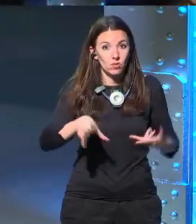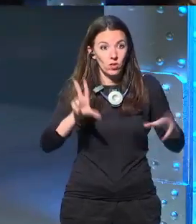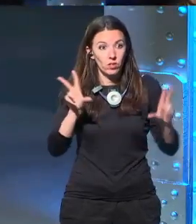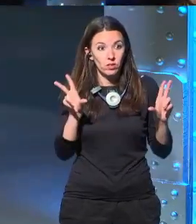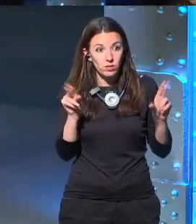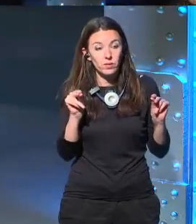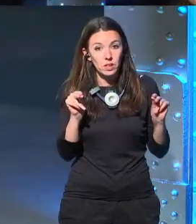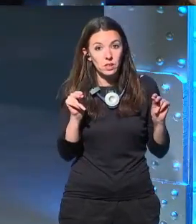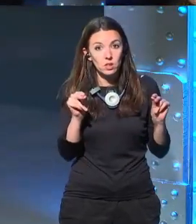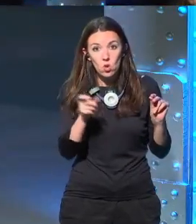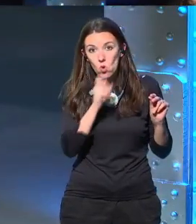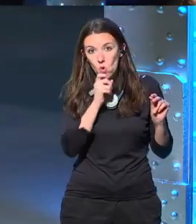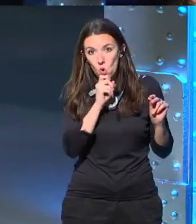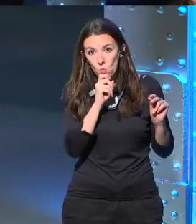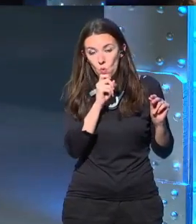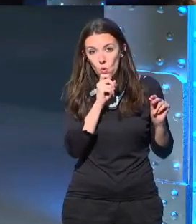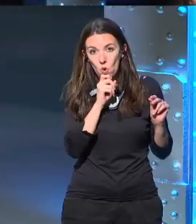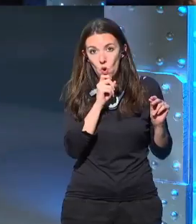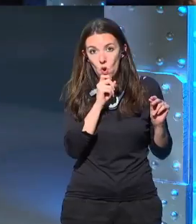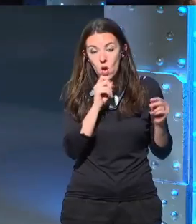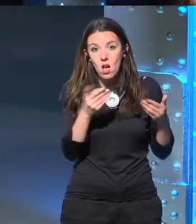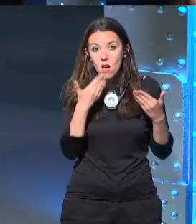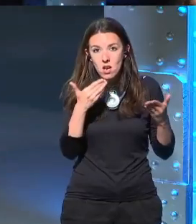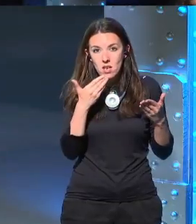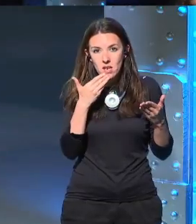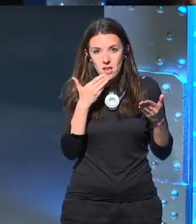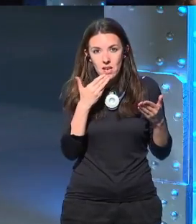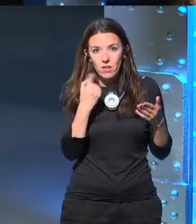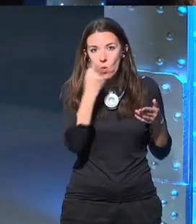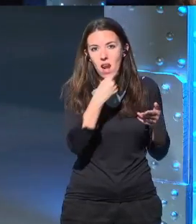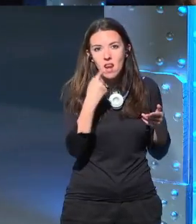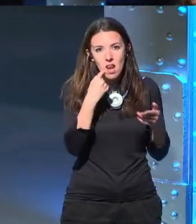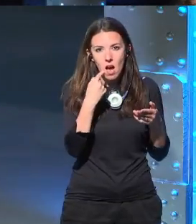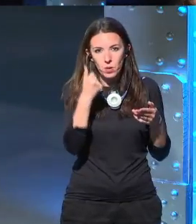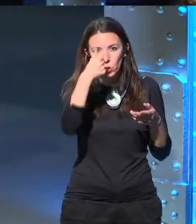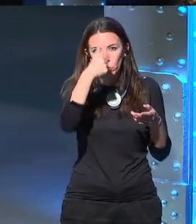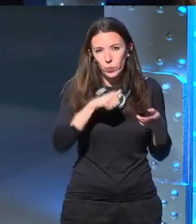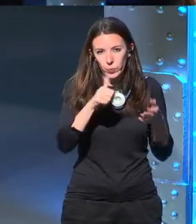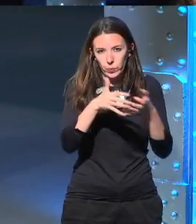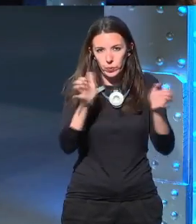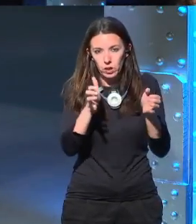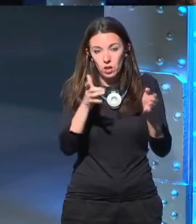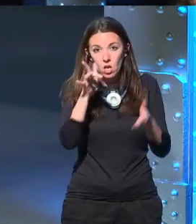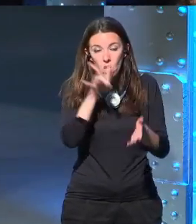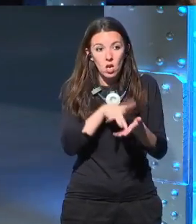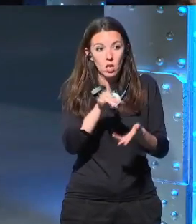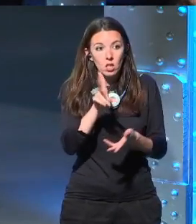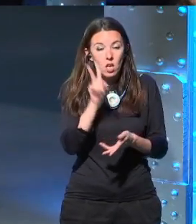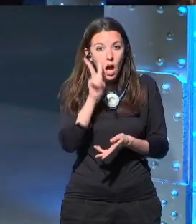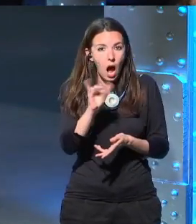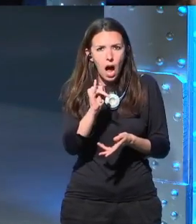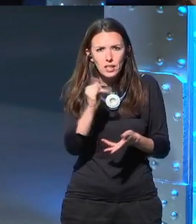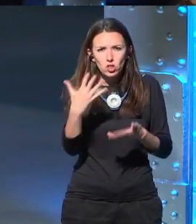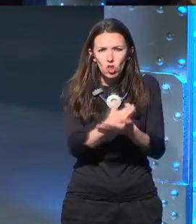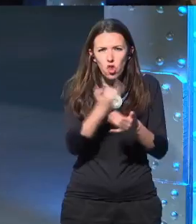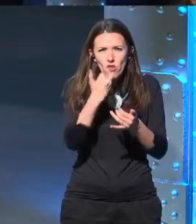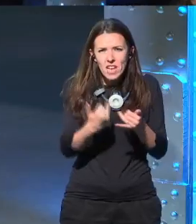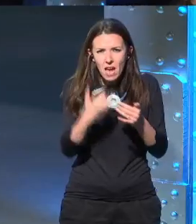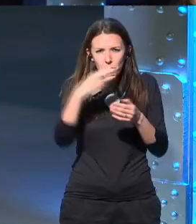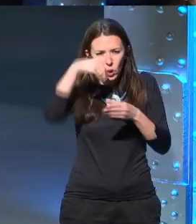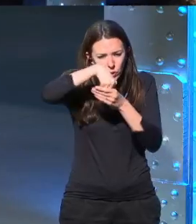the dissection of the human lips. He does every muscle and every nerve that touches the human lips. He even figures out that your bottom lip